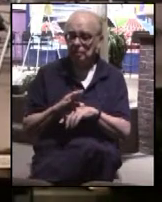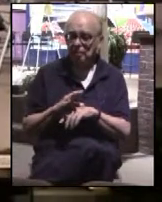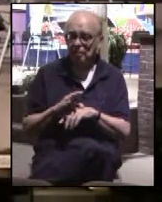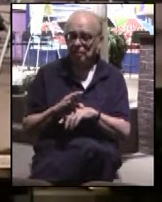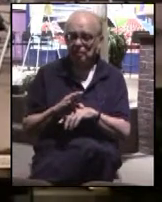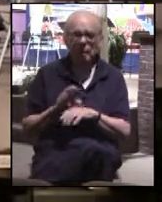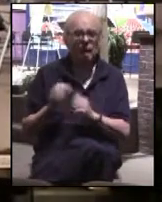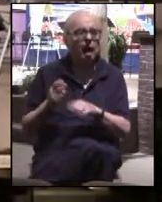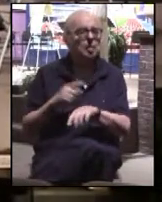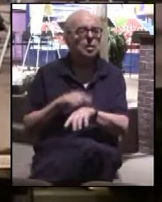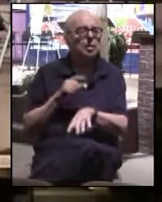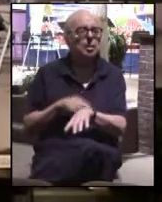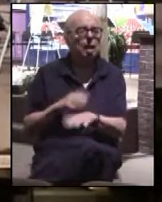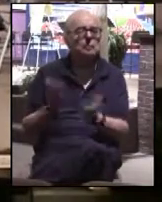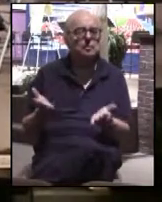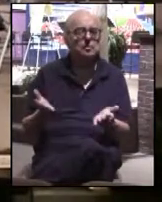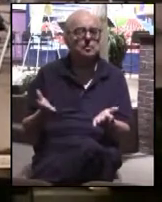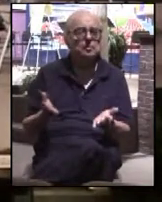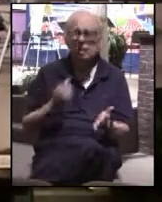long